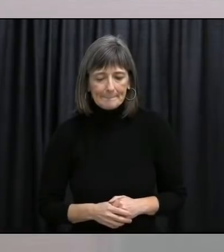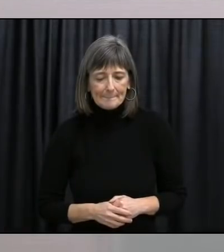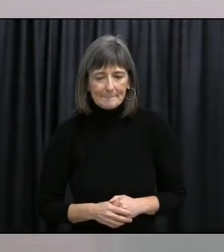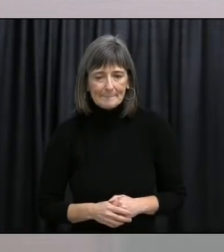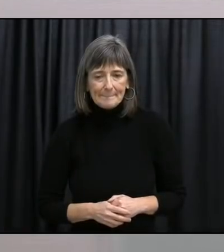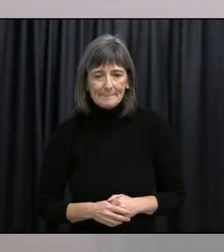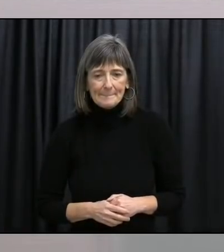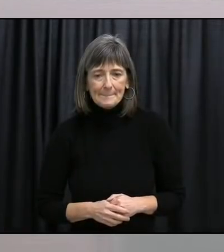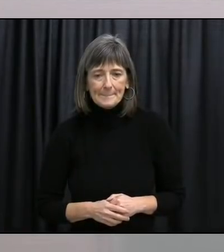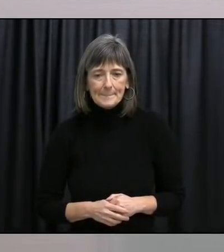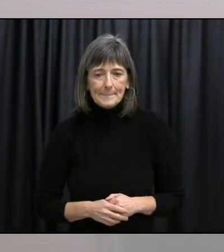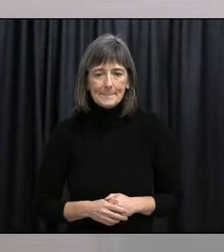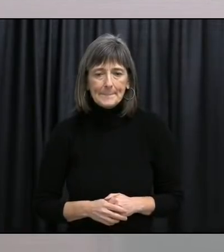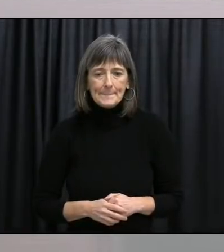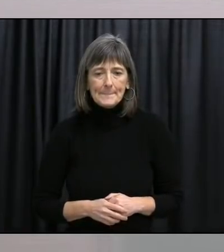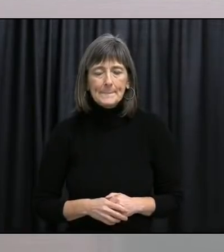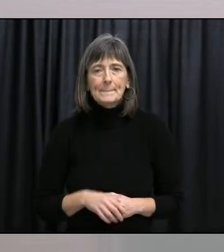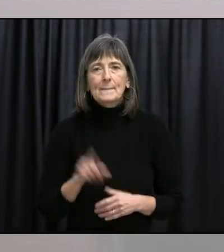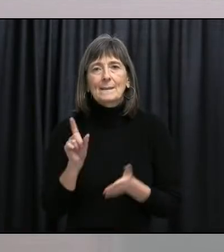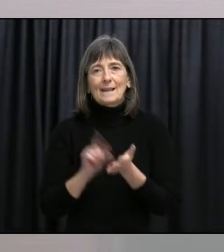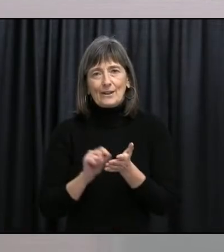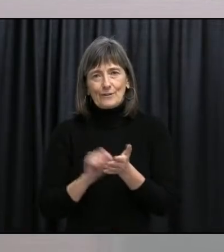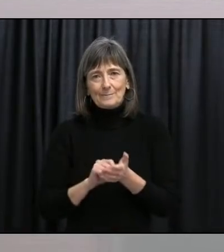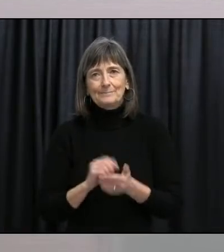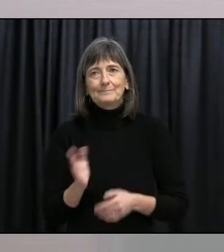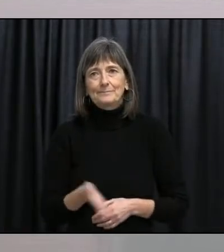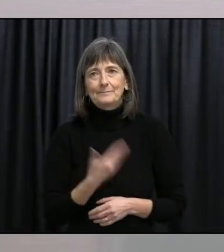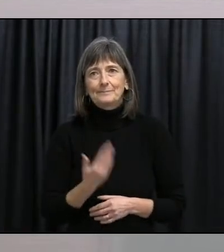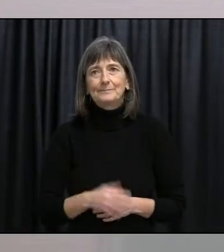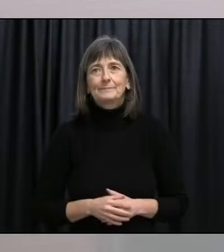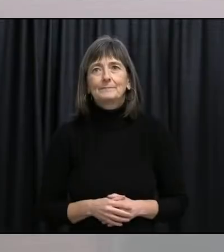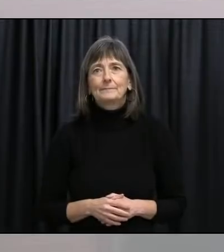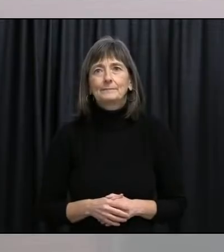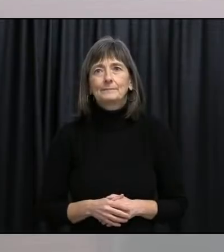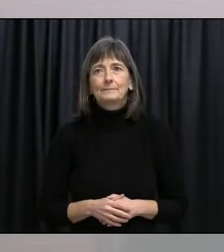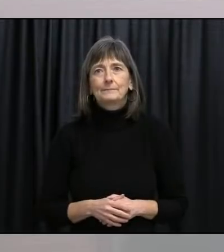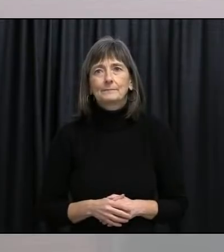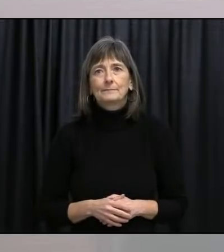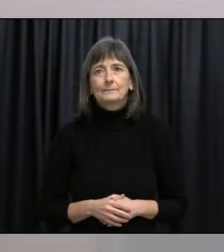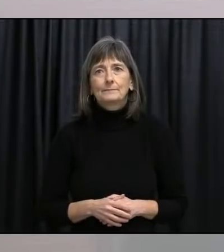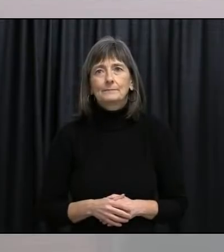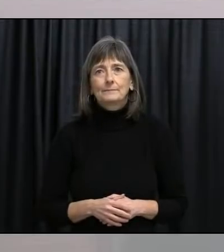Our next questions are from Barb Sweet with the Telegram. Please go ahead.